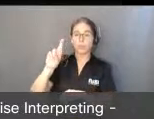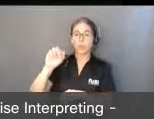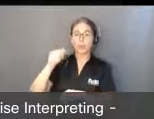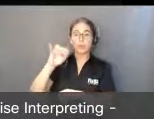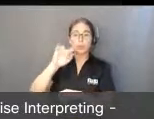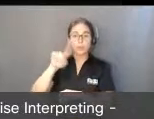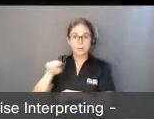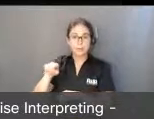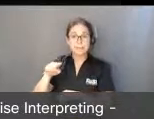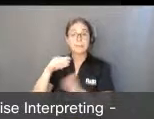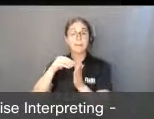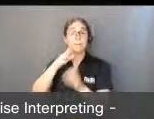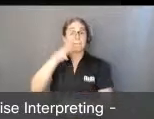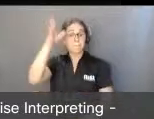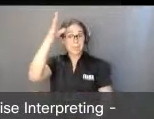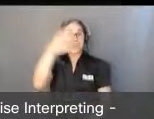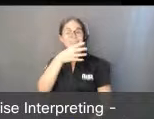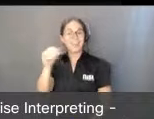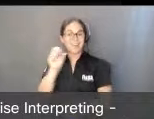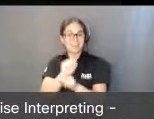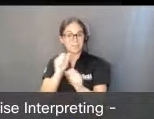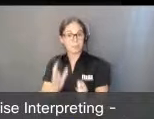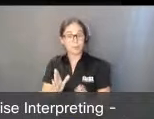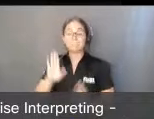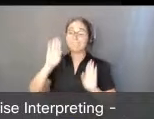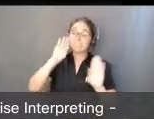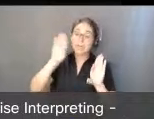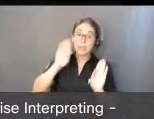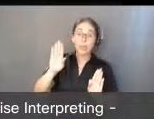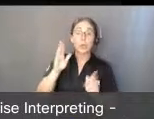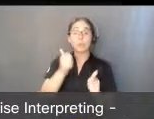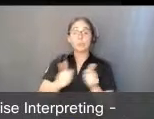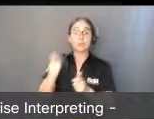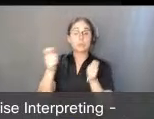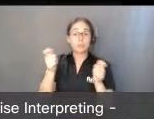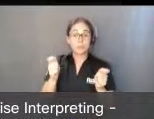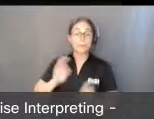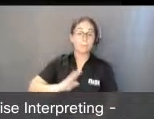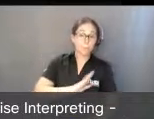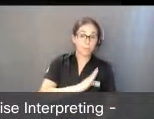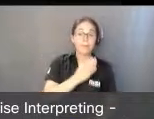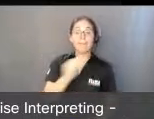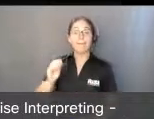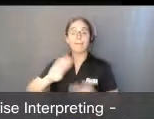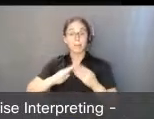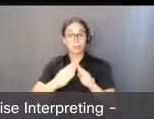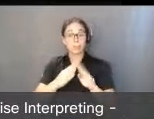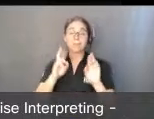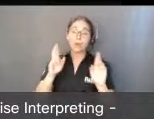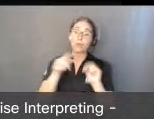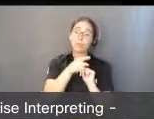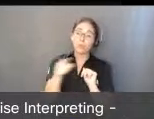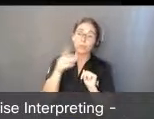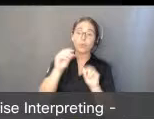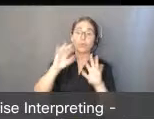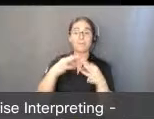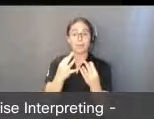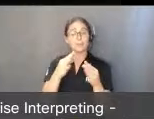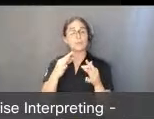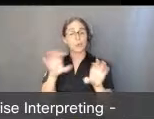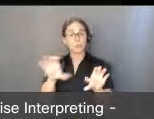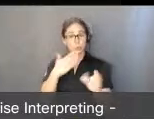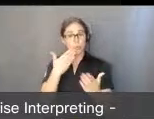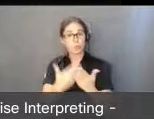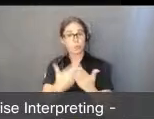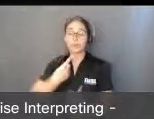employee. Hello, Superintendent, board members, staff members, and our community. Hope you and your families are well, are all well. We